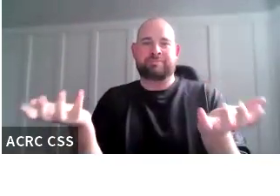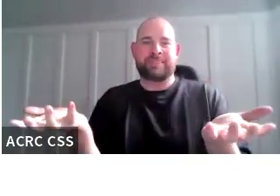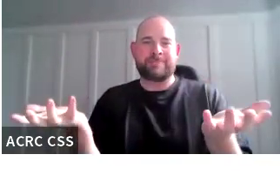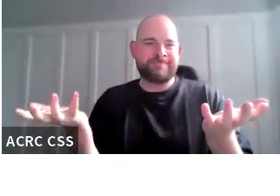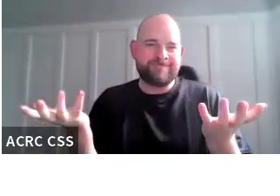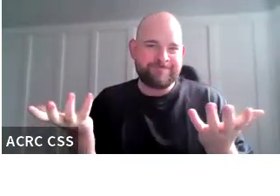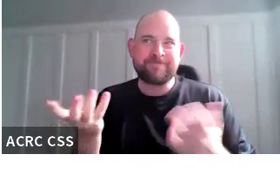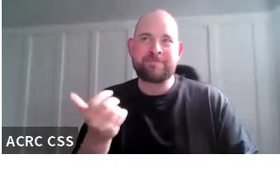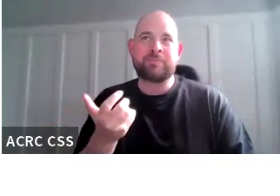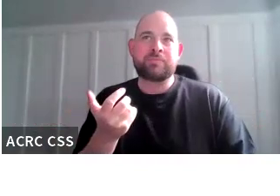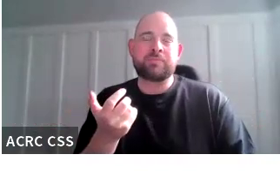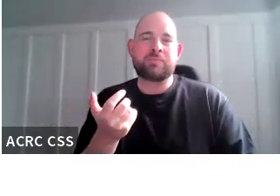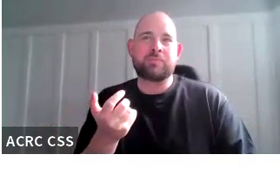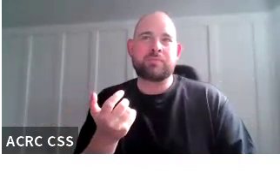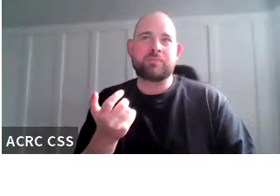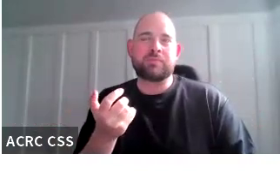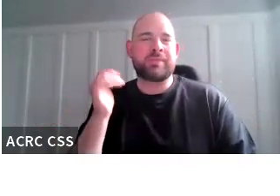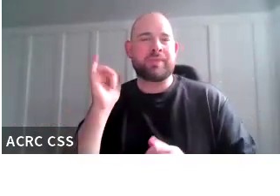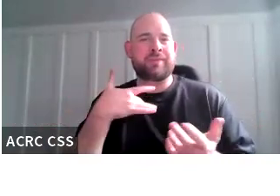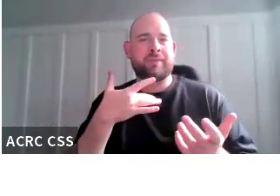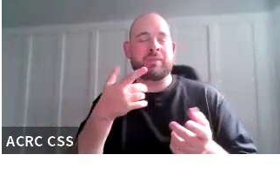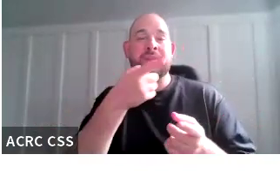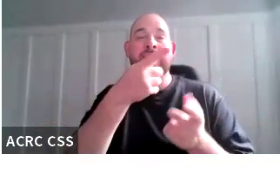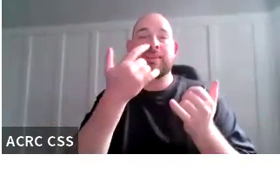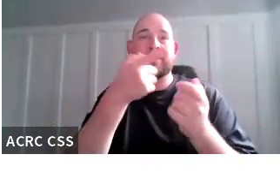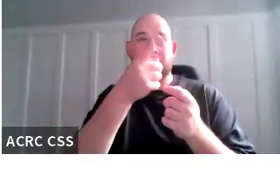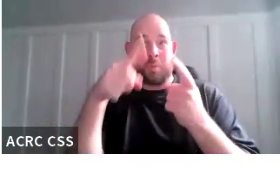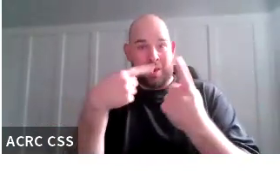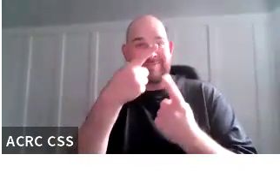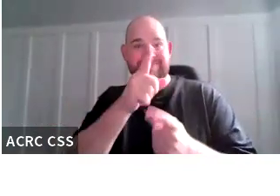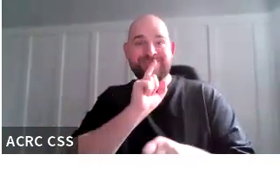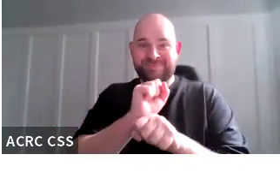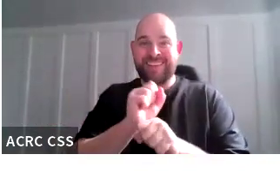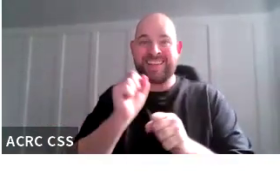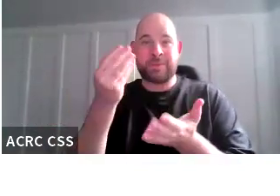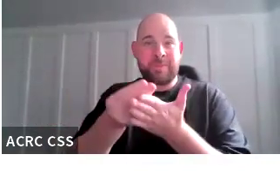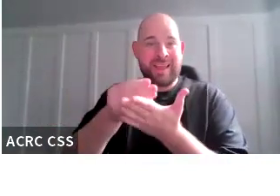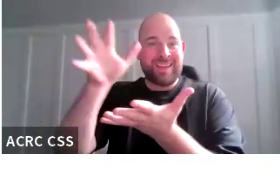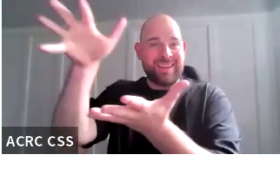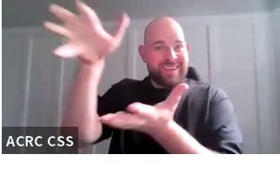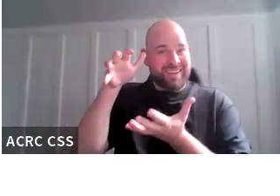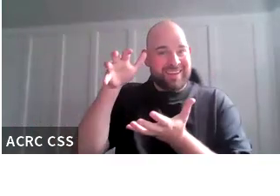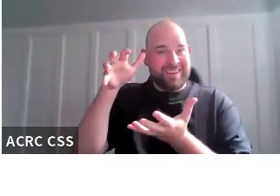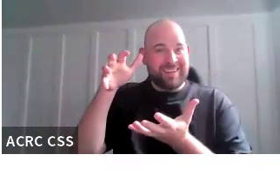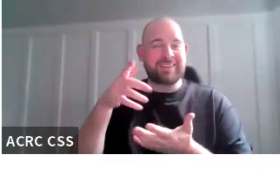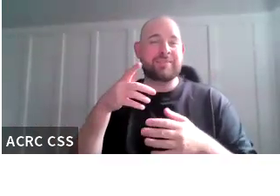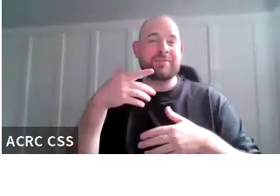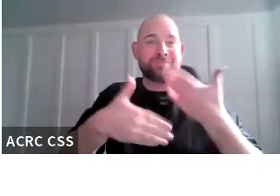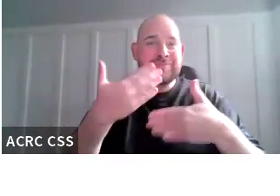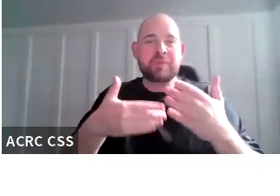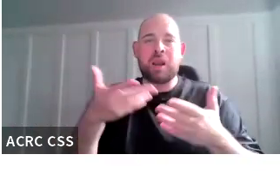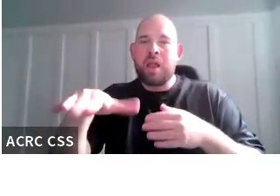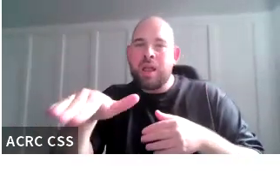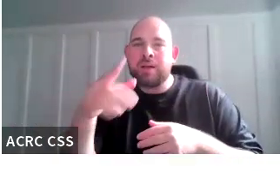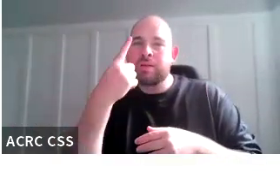are all separate parts of the language. So these sign language gloves are obviously only measuring the hands, not the face. So